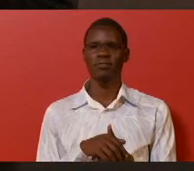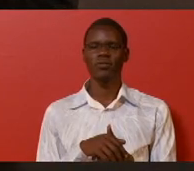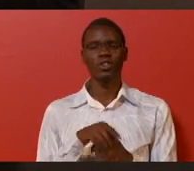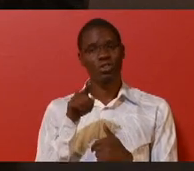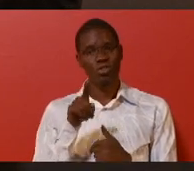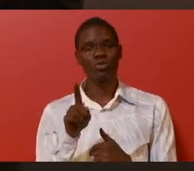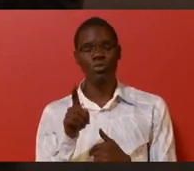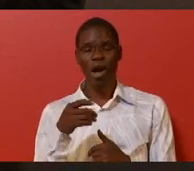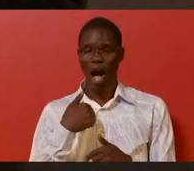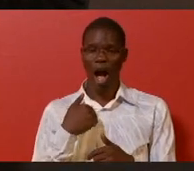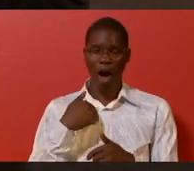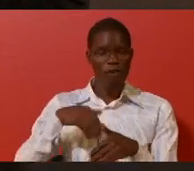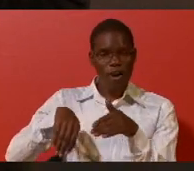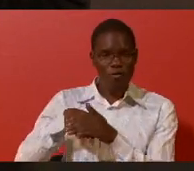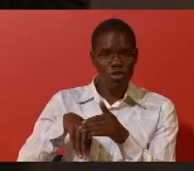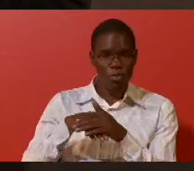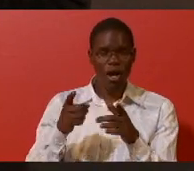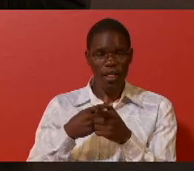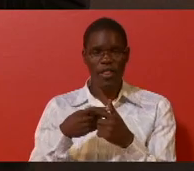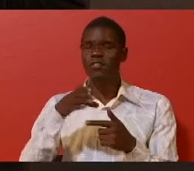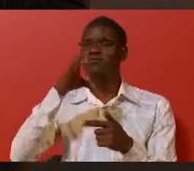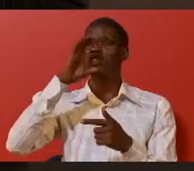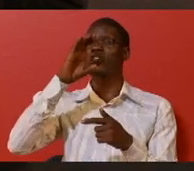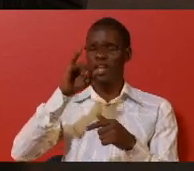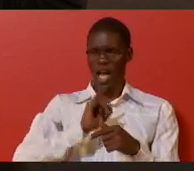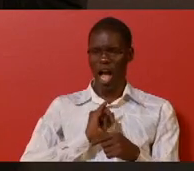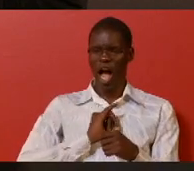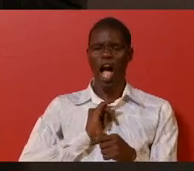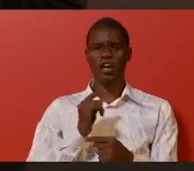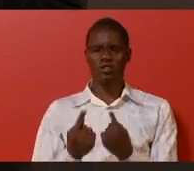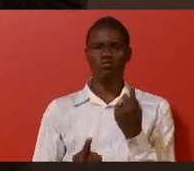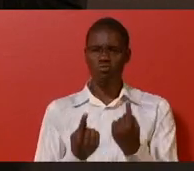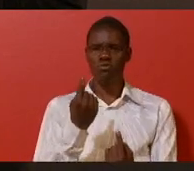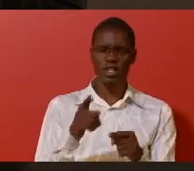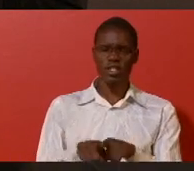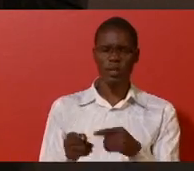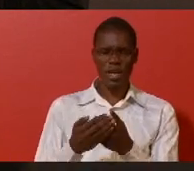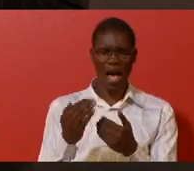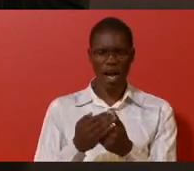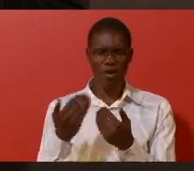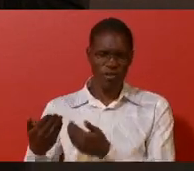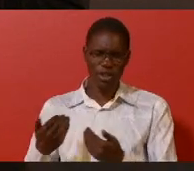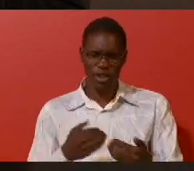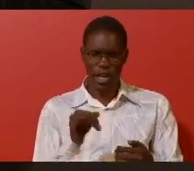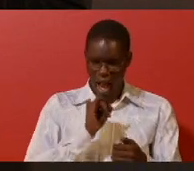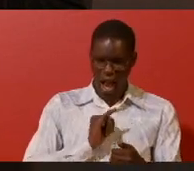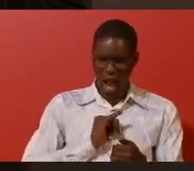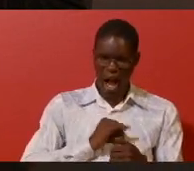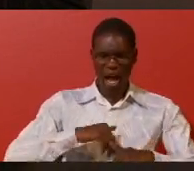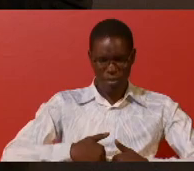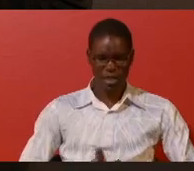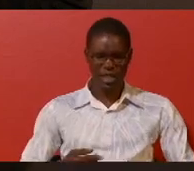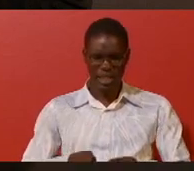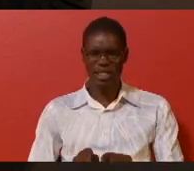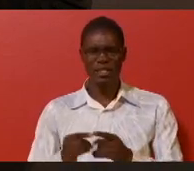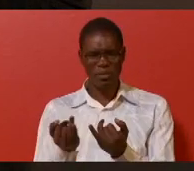You've been watching football. You've been drinking a drink, and I've been scrubbing the floors and cooking and taking care of the children, and I'm tired and doing Sabbath